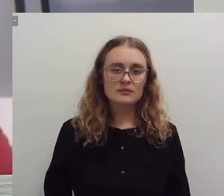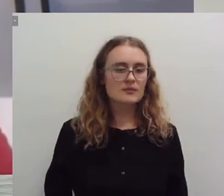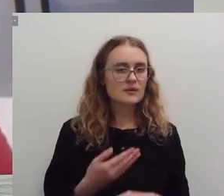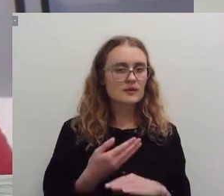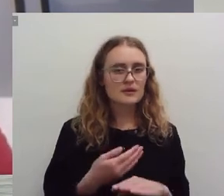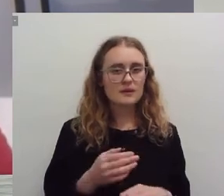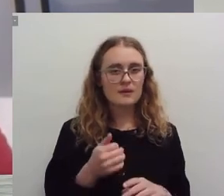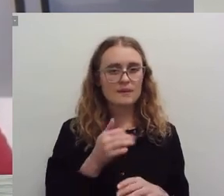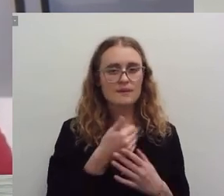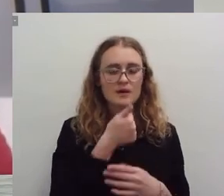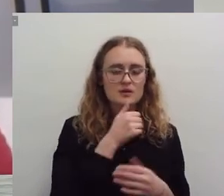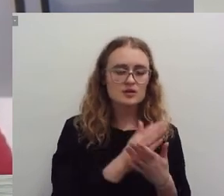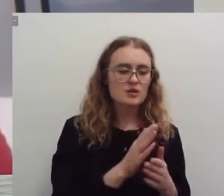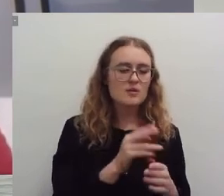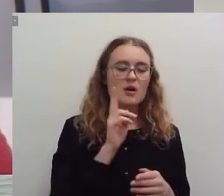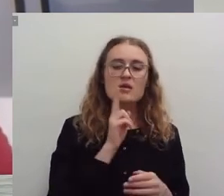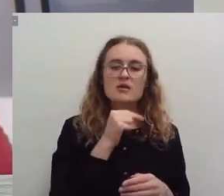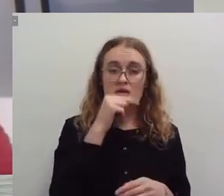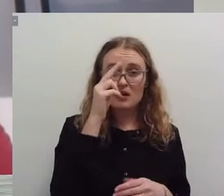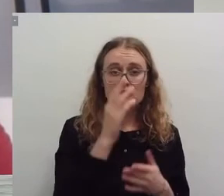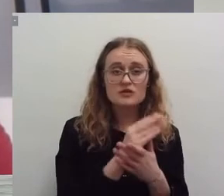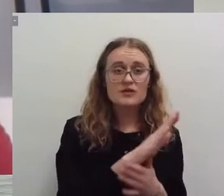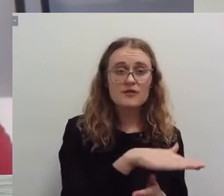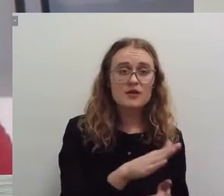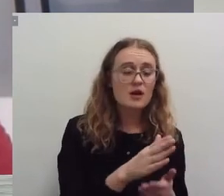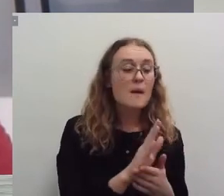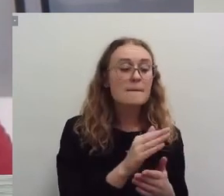is also a difficult one.